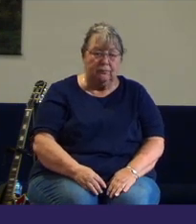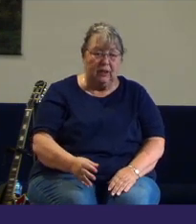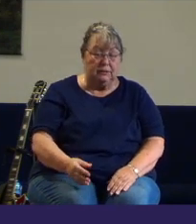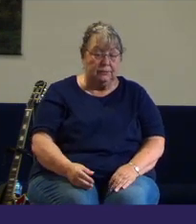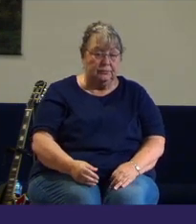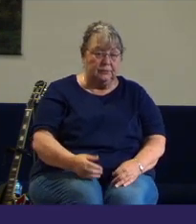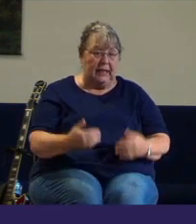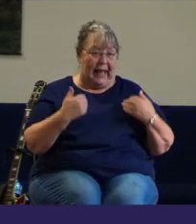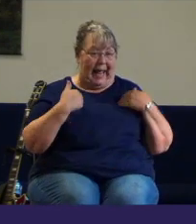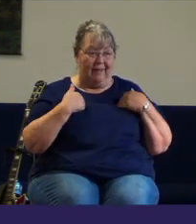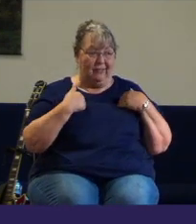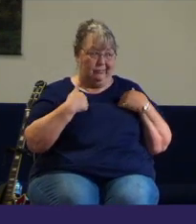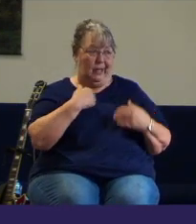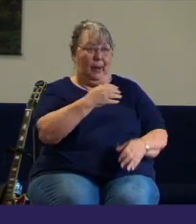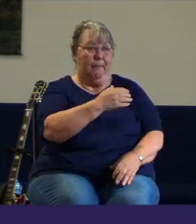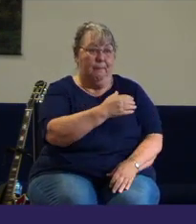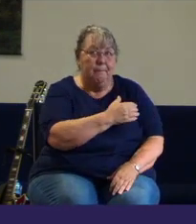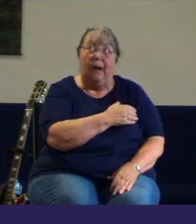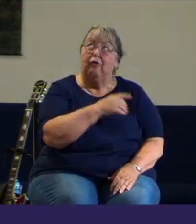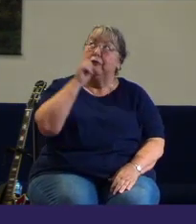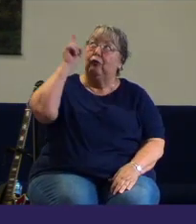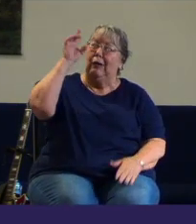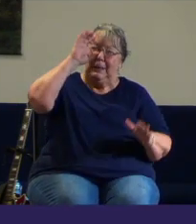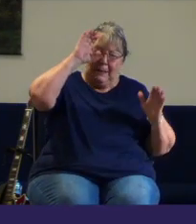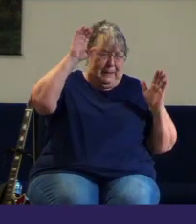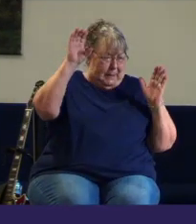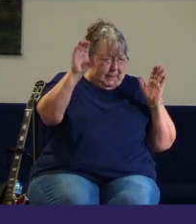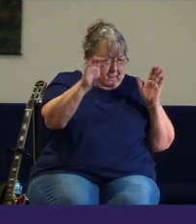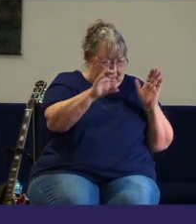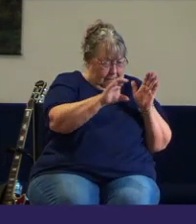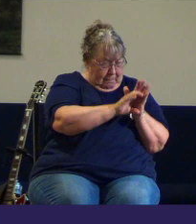a powerful picture,